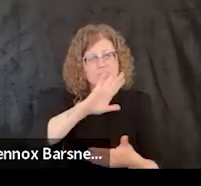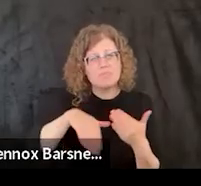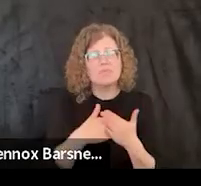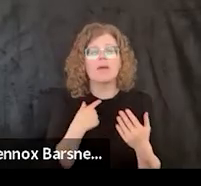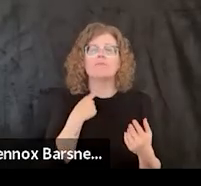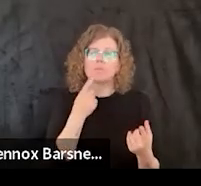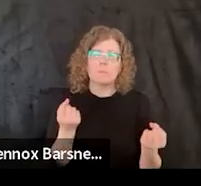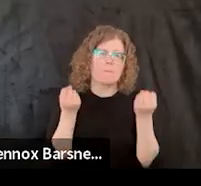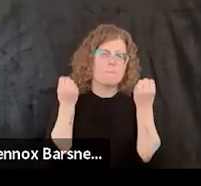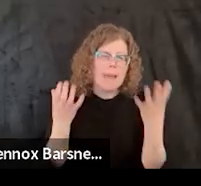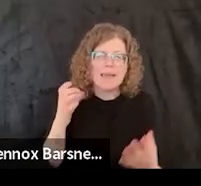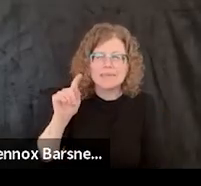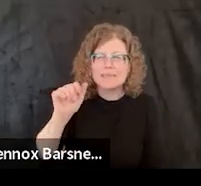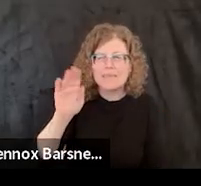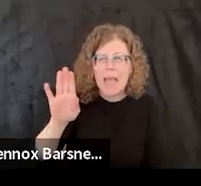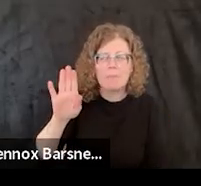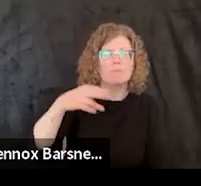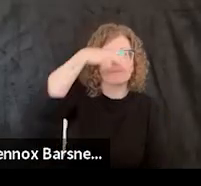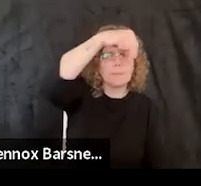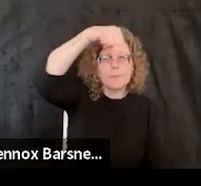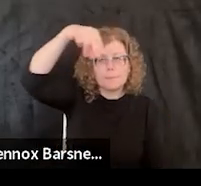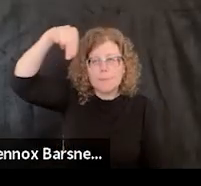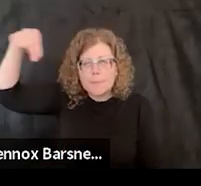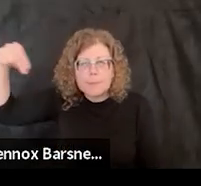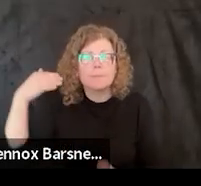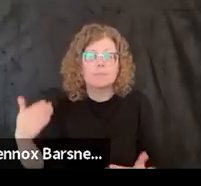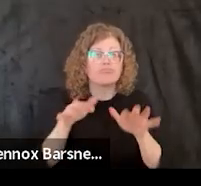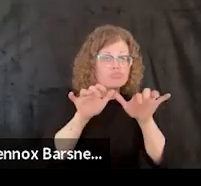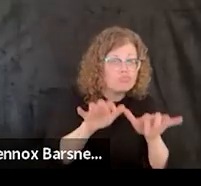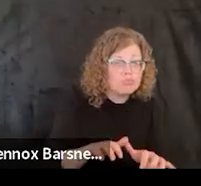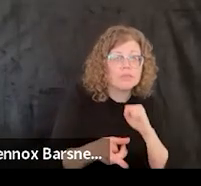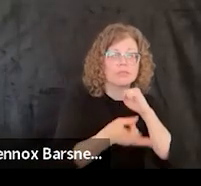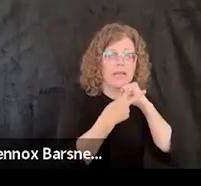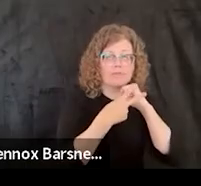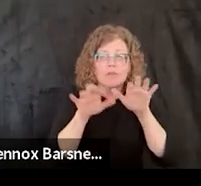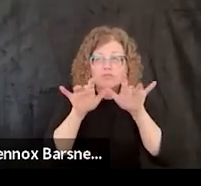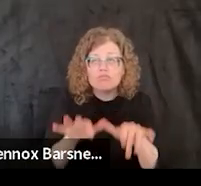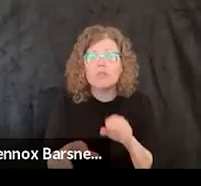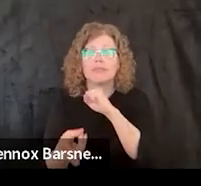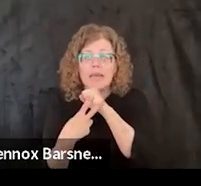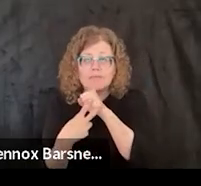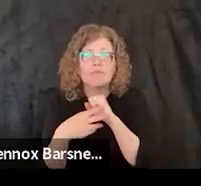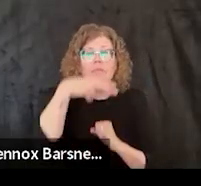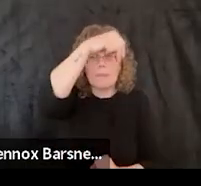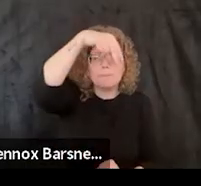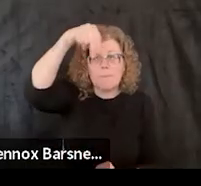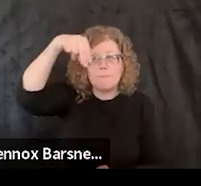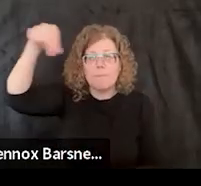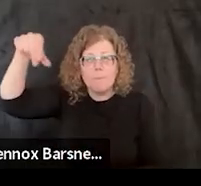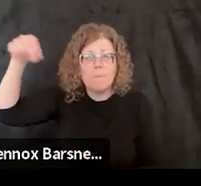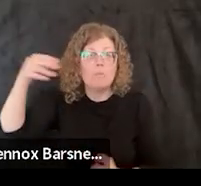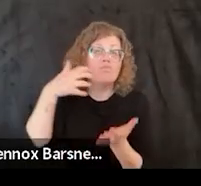application. Remember to save as you go. You can save and return to your draft application as much as you like before